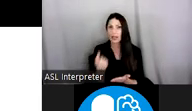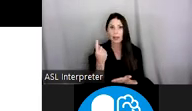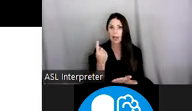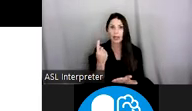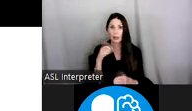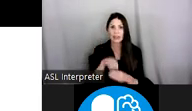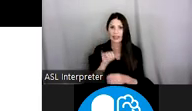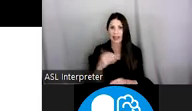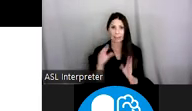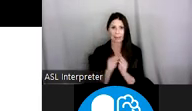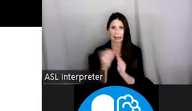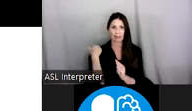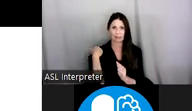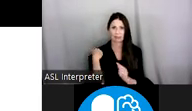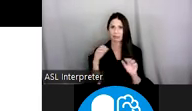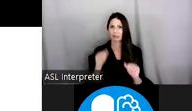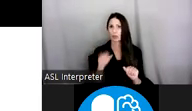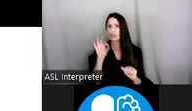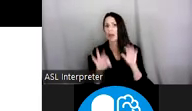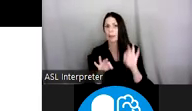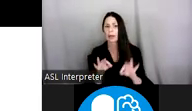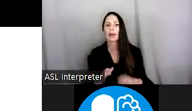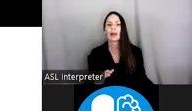on that. So I want